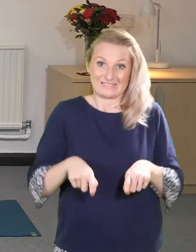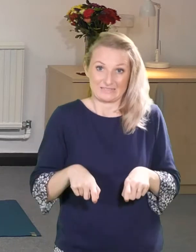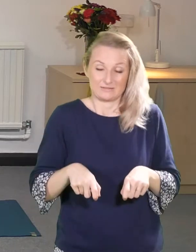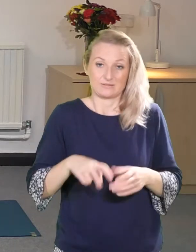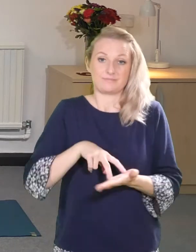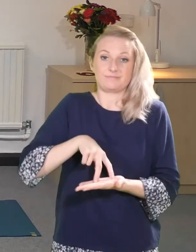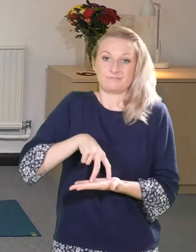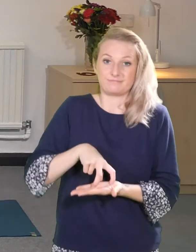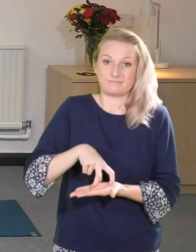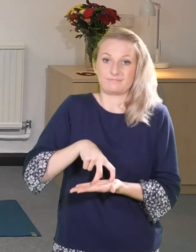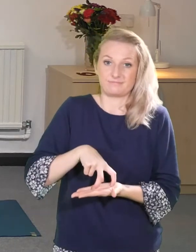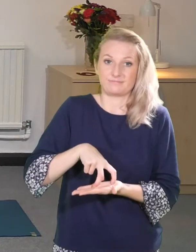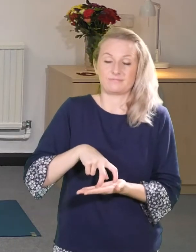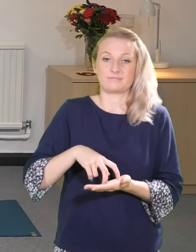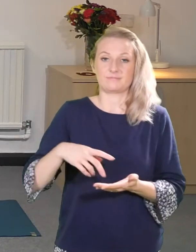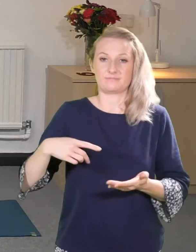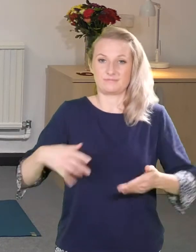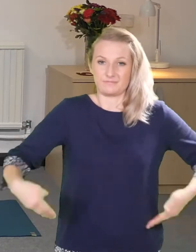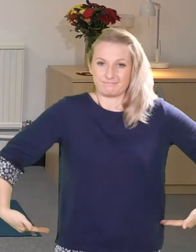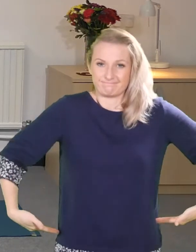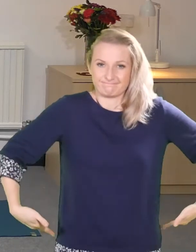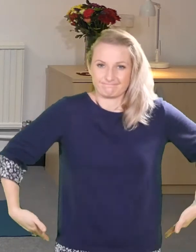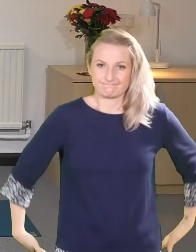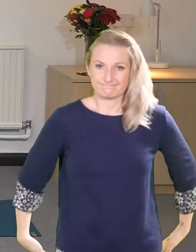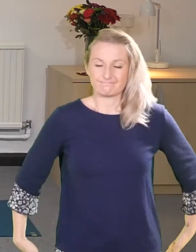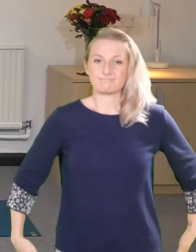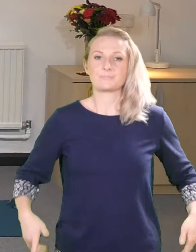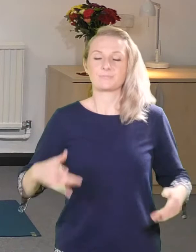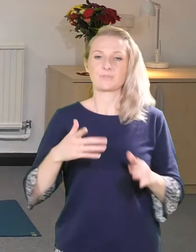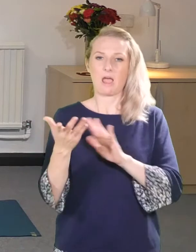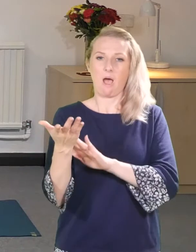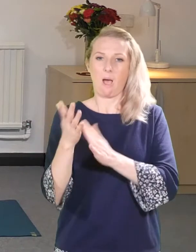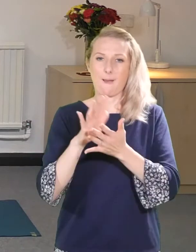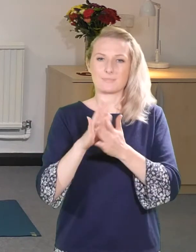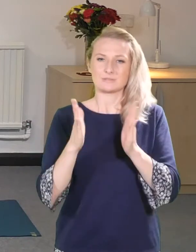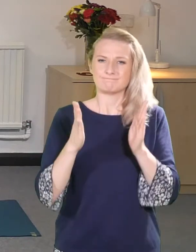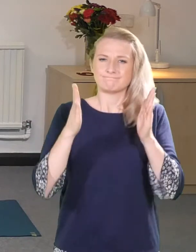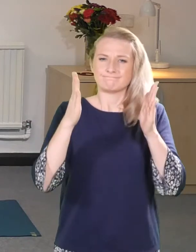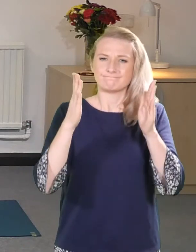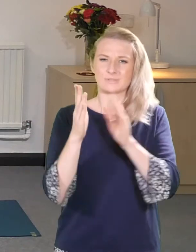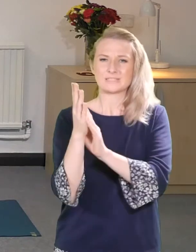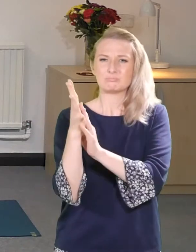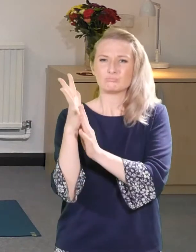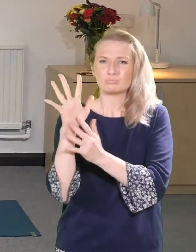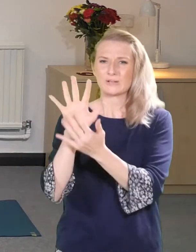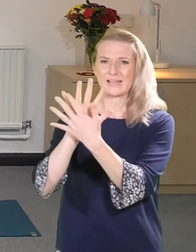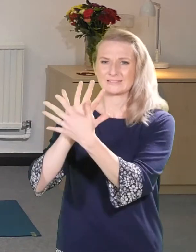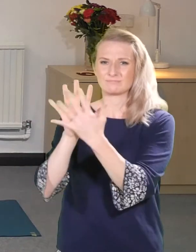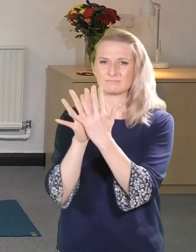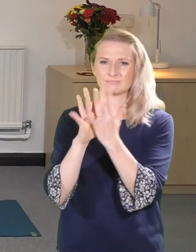to lengthen away from you, take your arms up and then spread the hands and lengthen through the